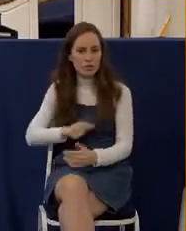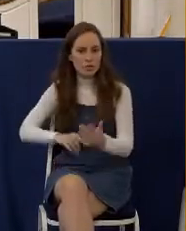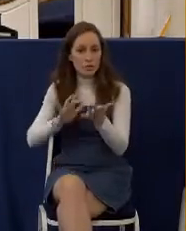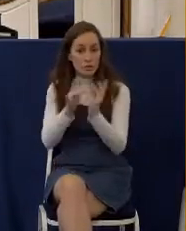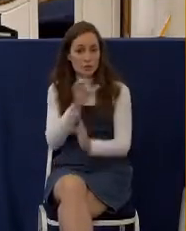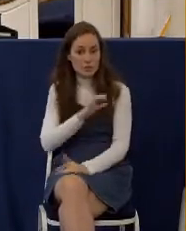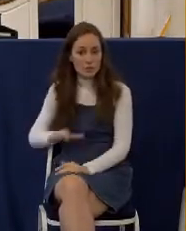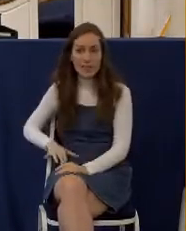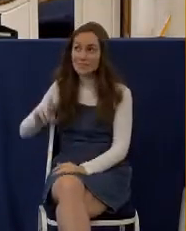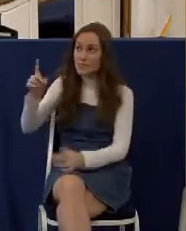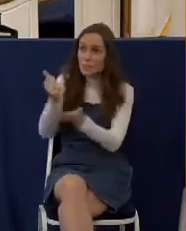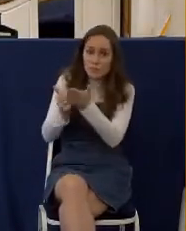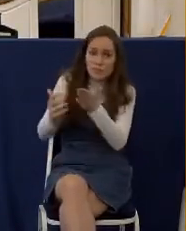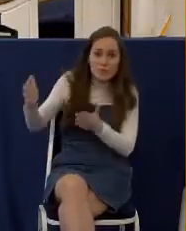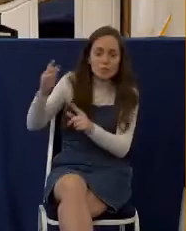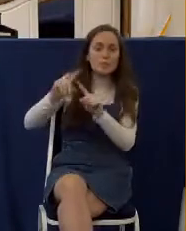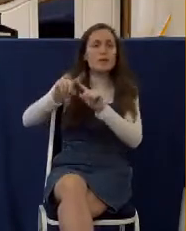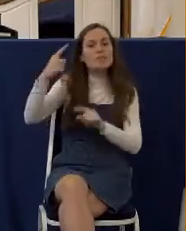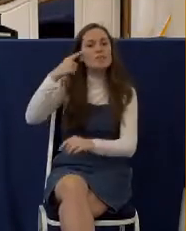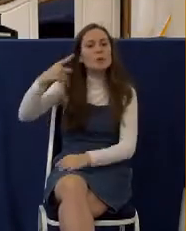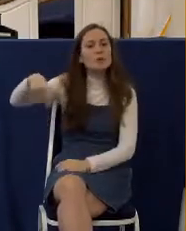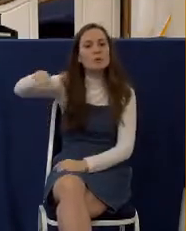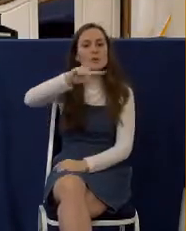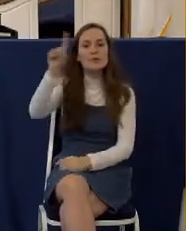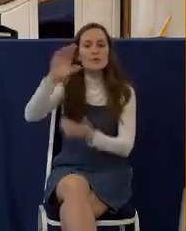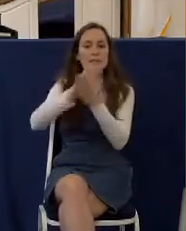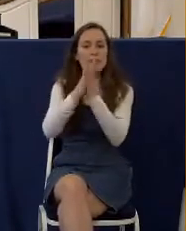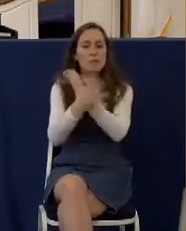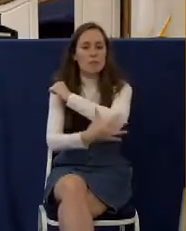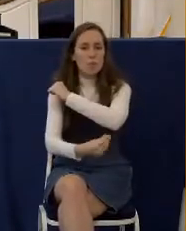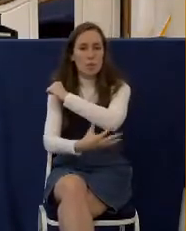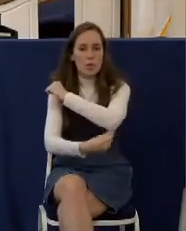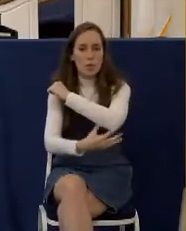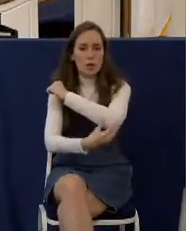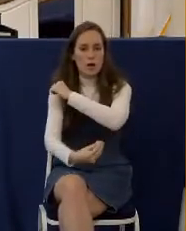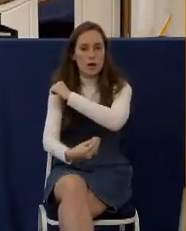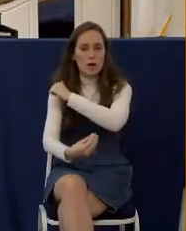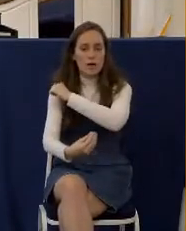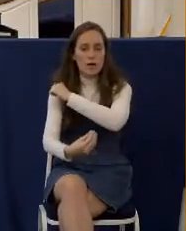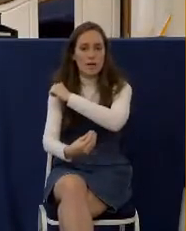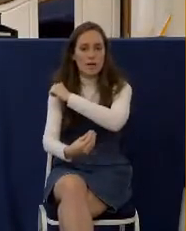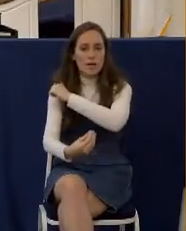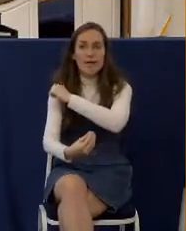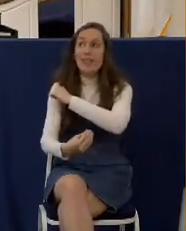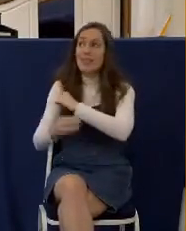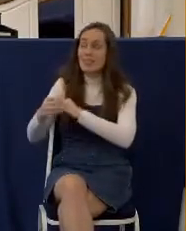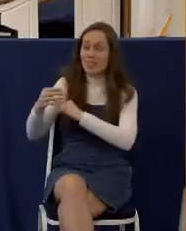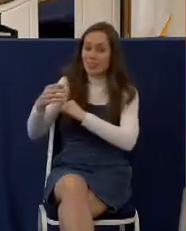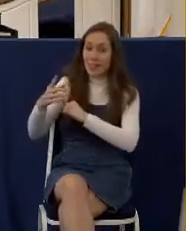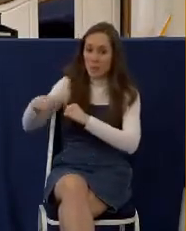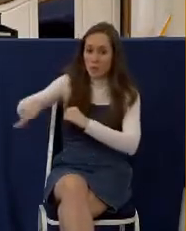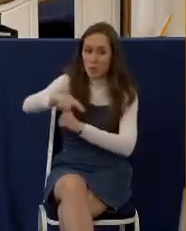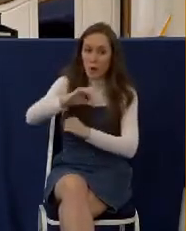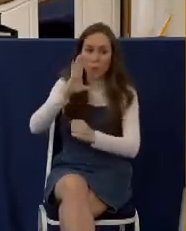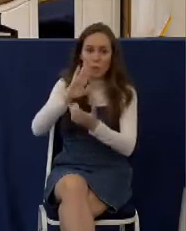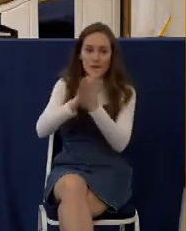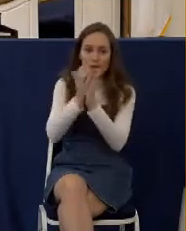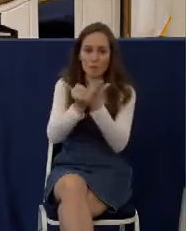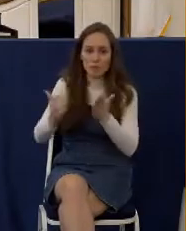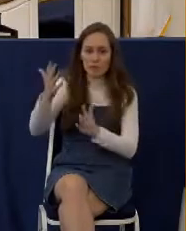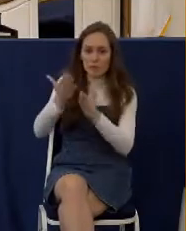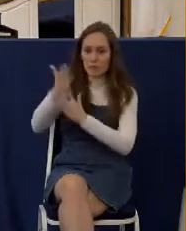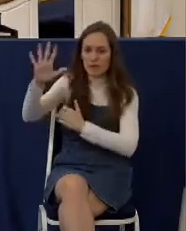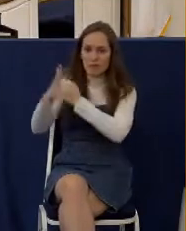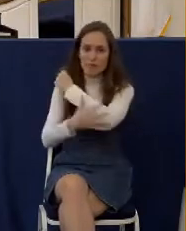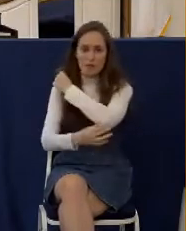rich, yet for your sakes he became poor, that ye through his poverty might be what? Rich. You want an example on giving?